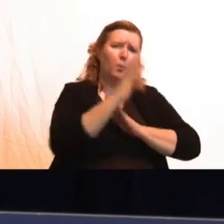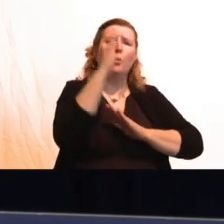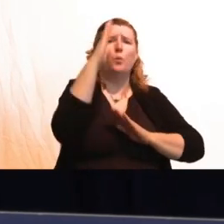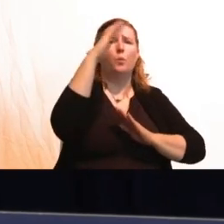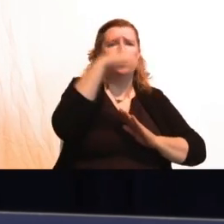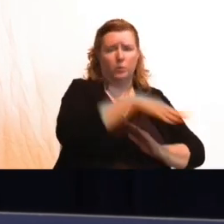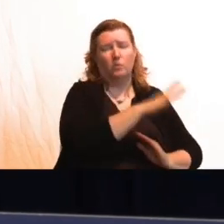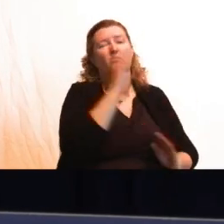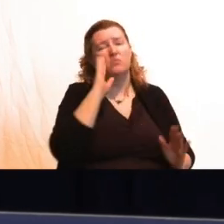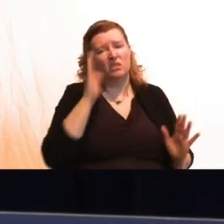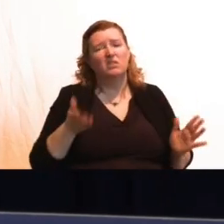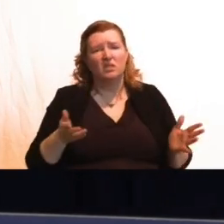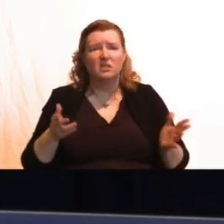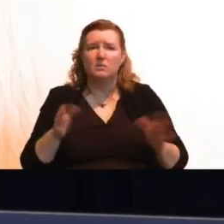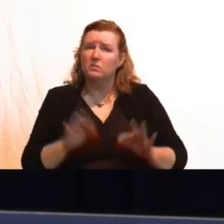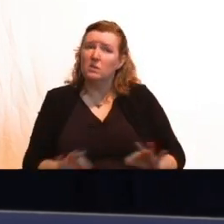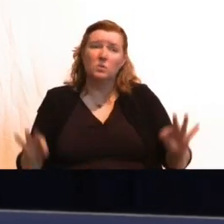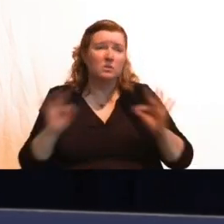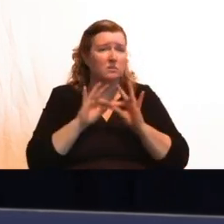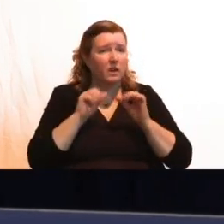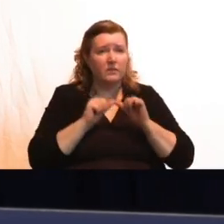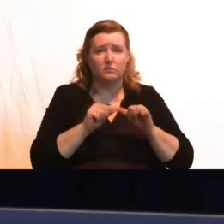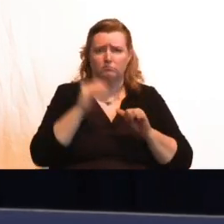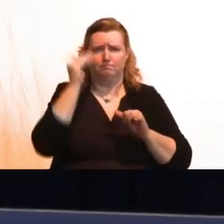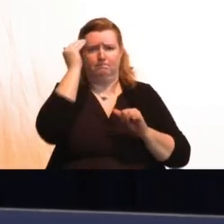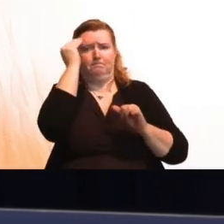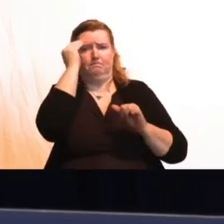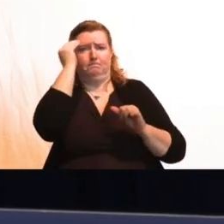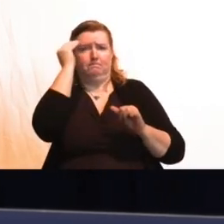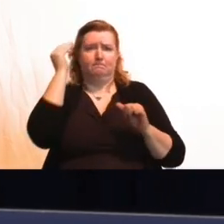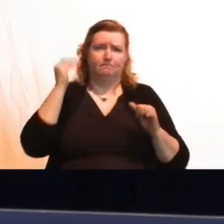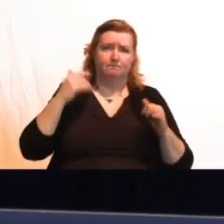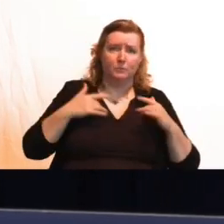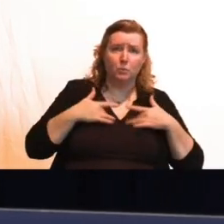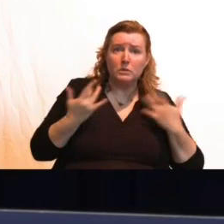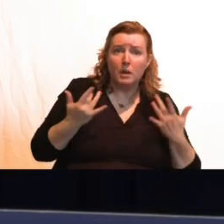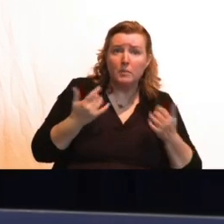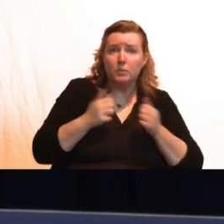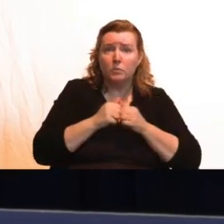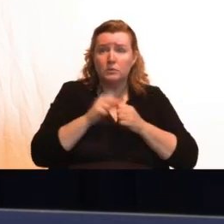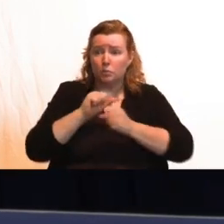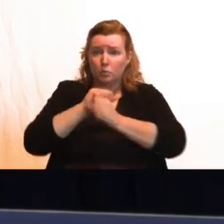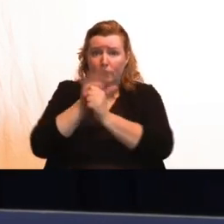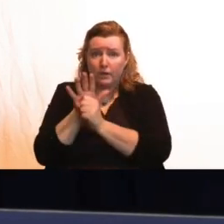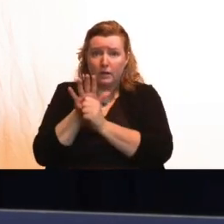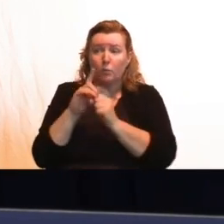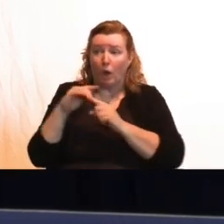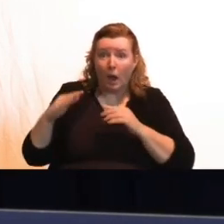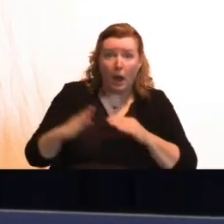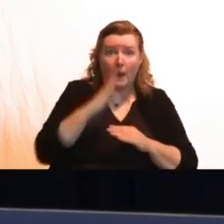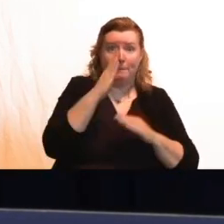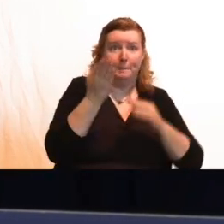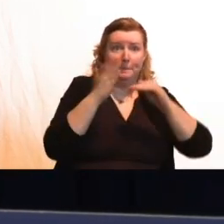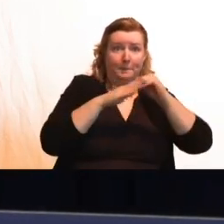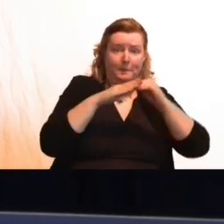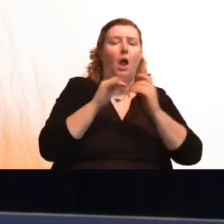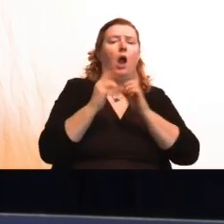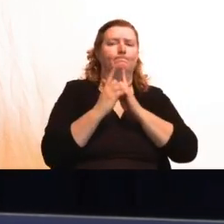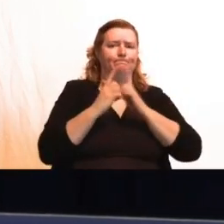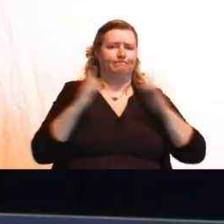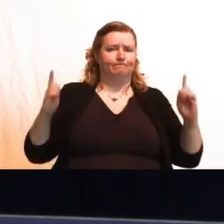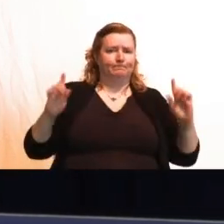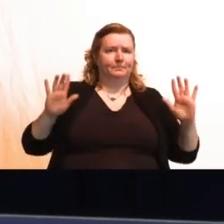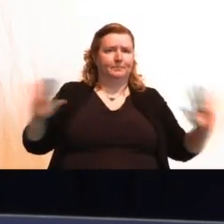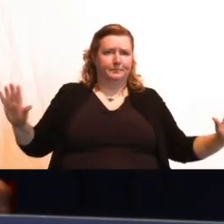our behaviors accordingly. CDC has recommendations for precautions people should take based on their personal